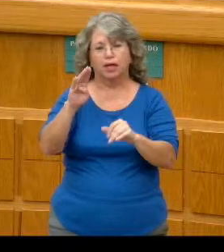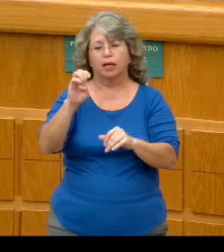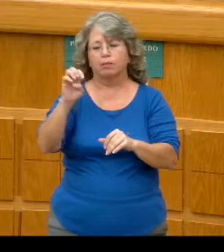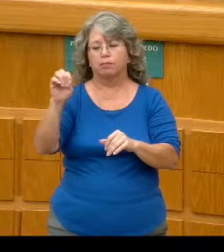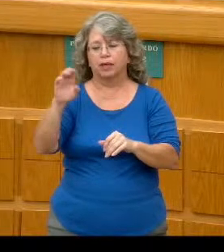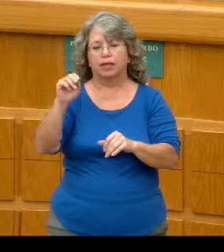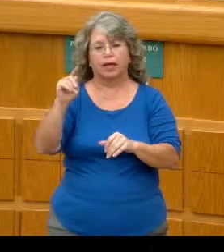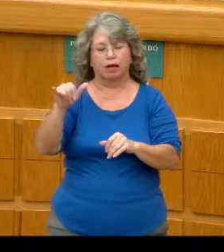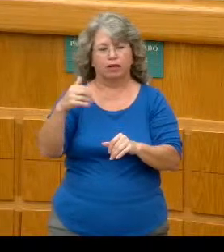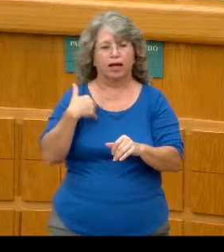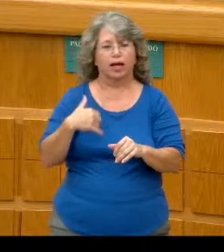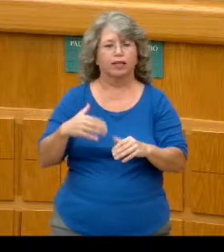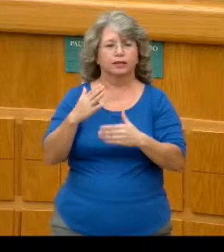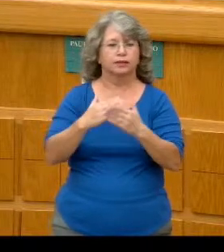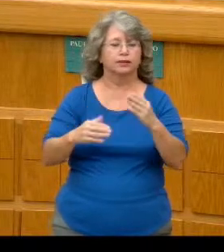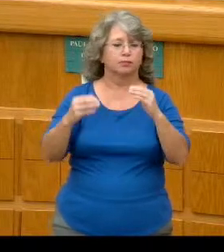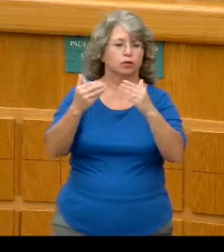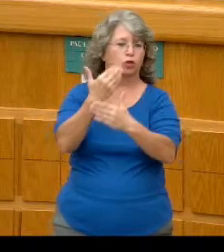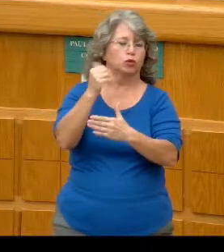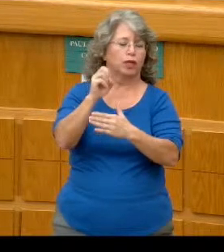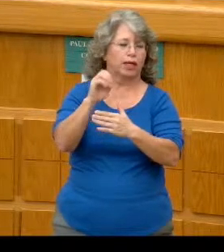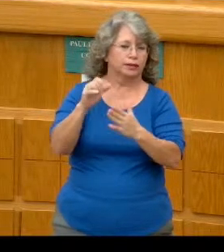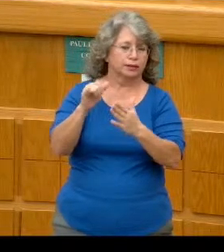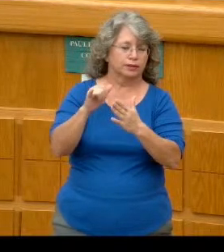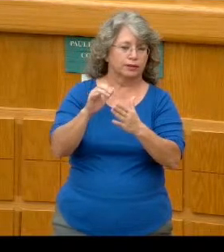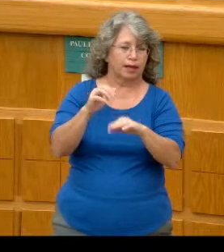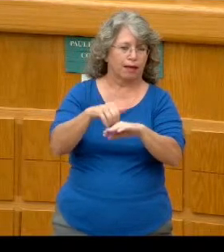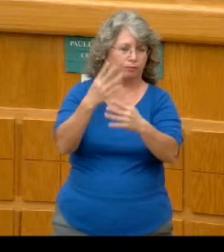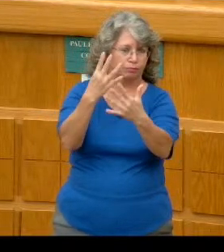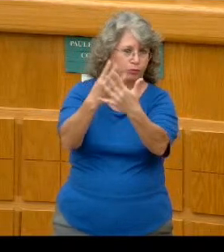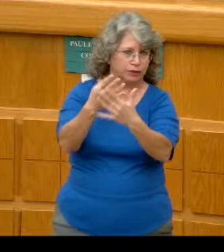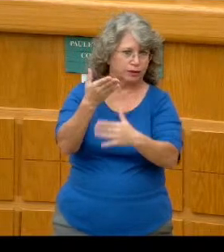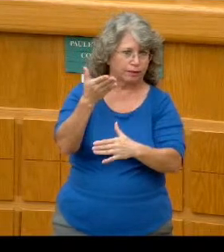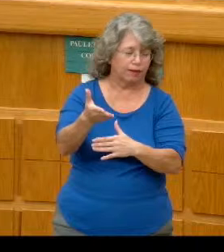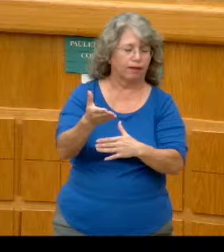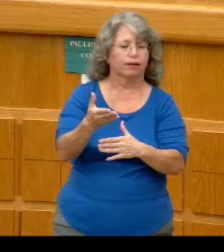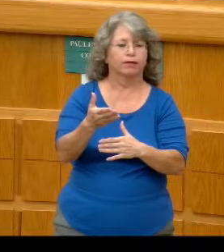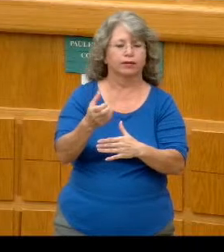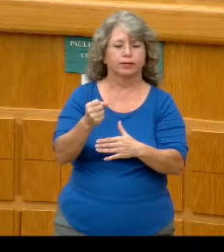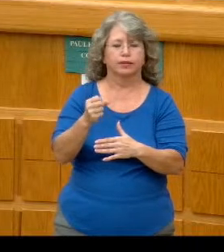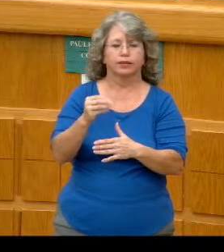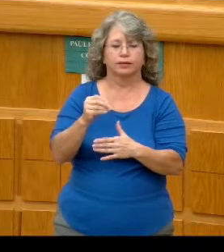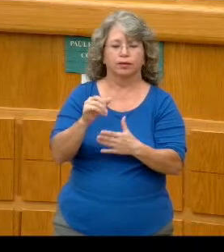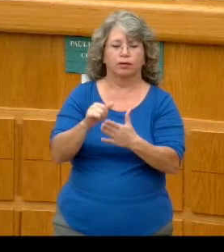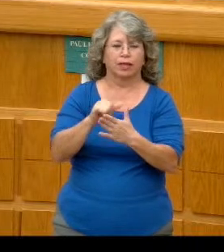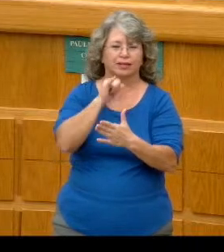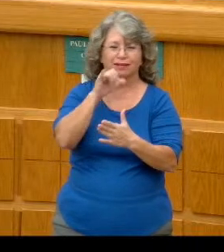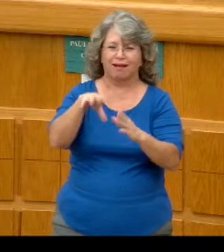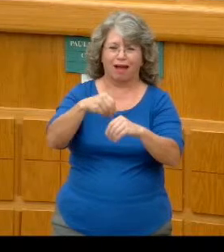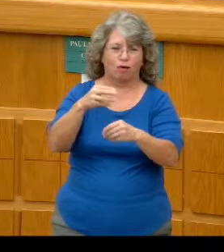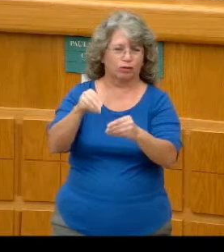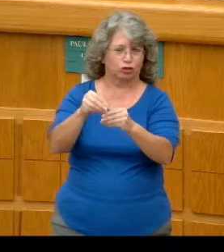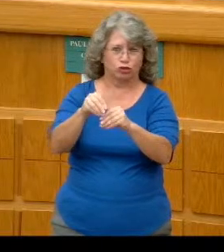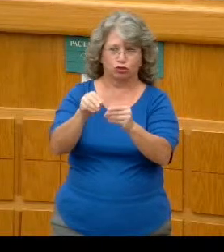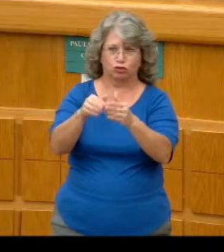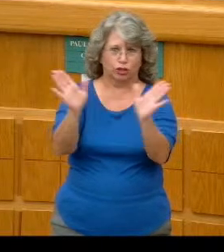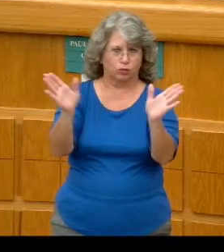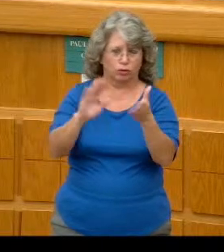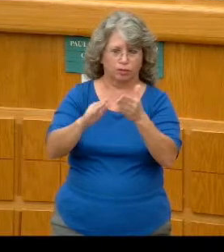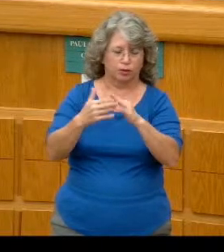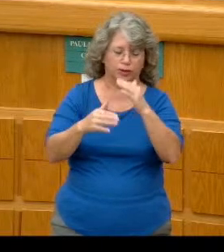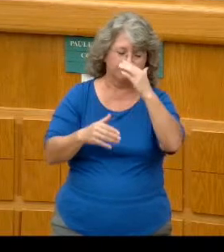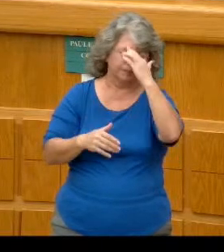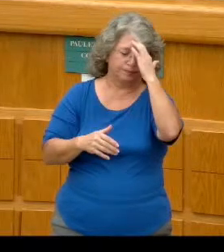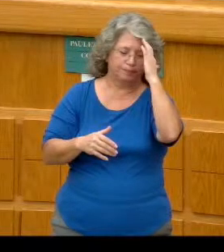correctional facility there. I saw that on the news last night. So that's not really out in the general community. Another thing here is